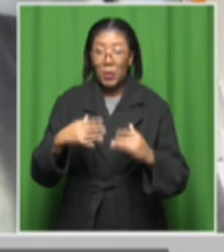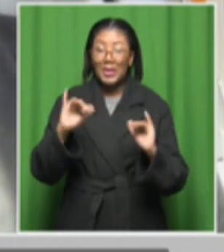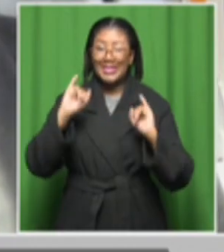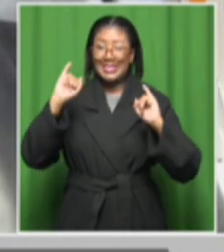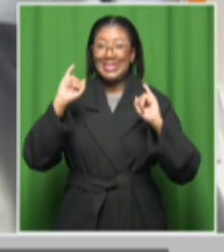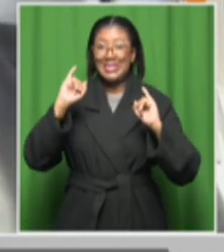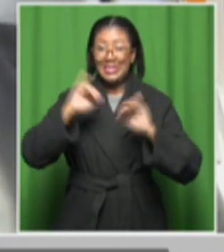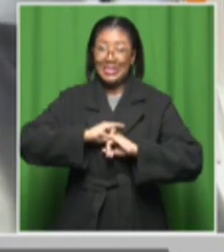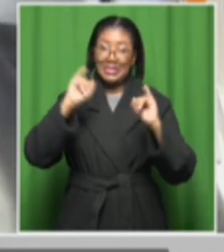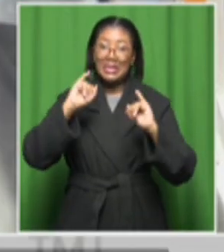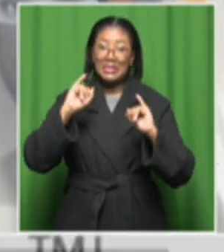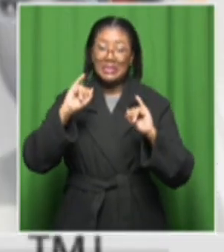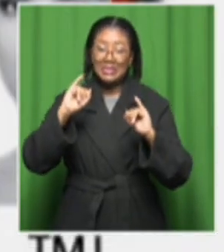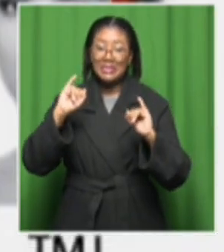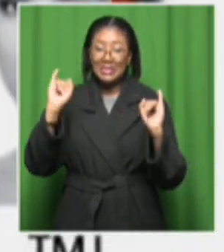medical conditions.